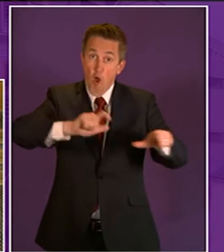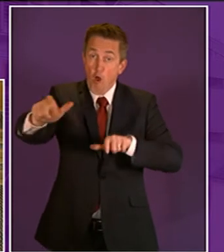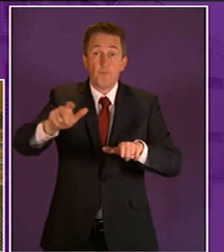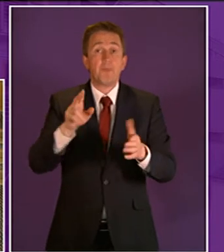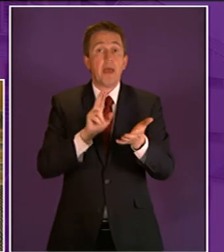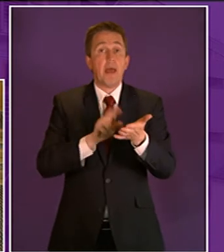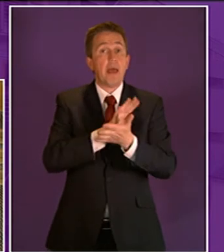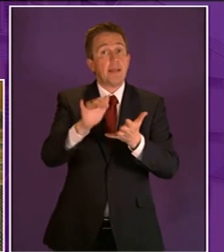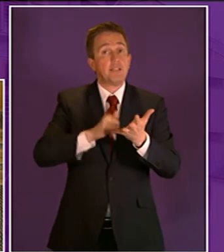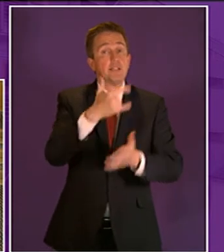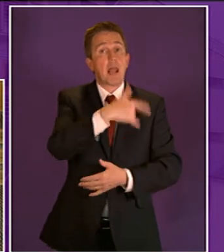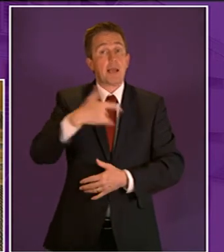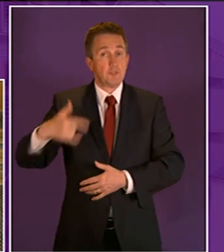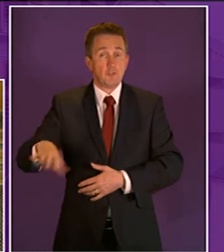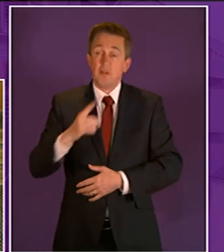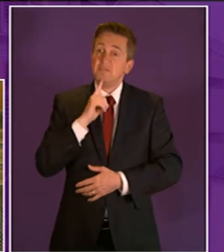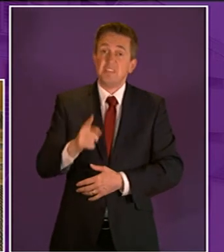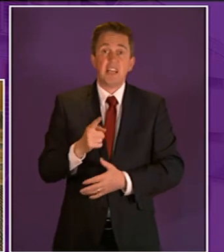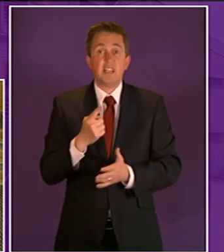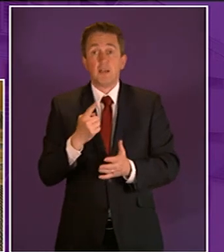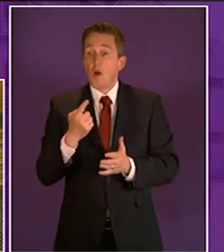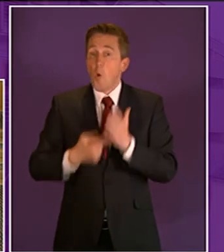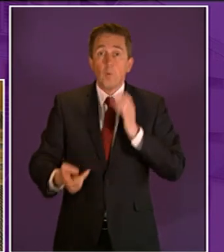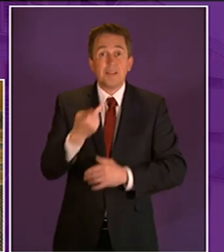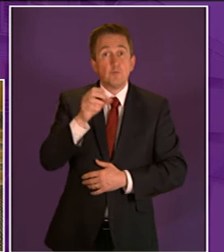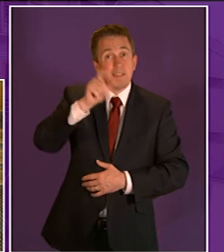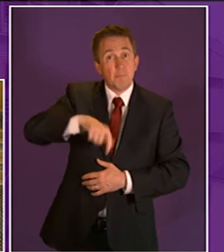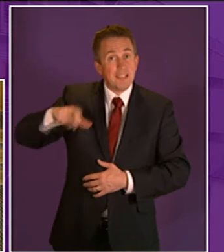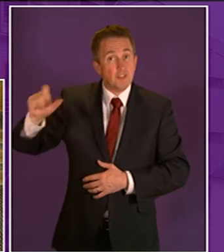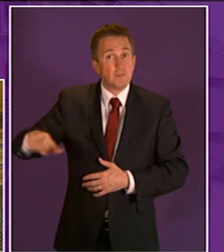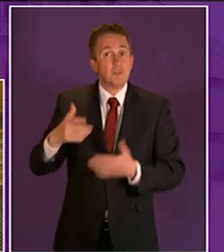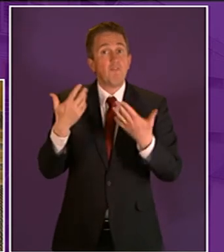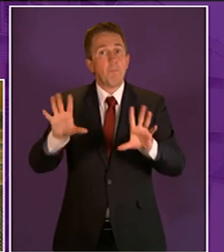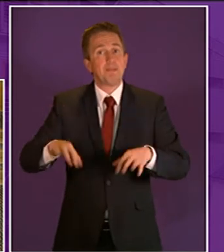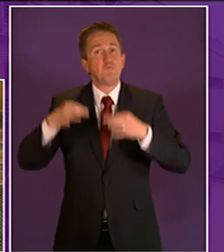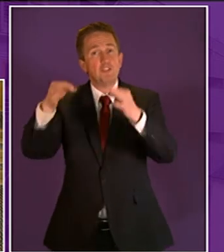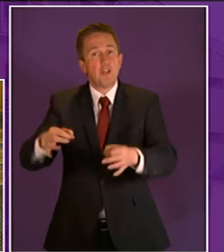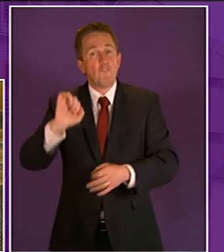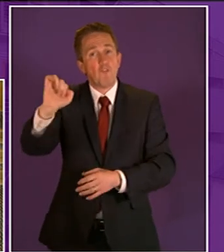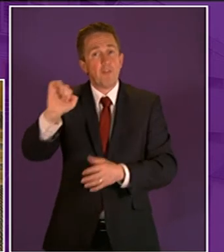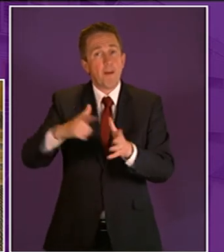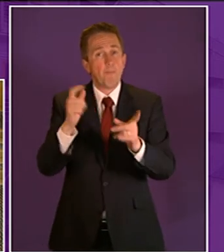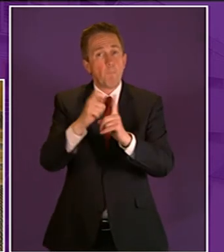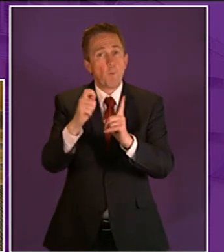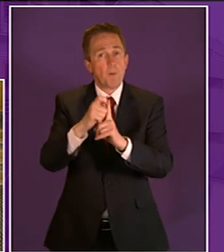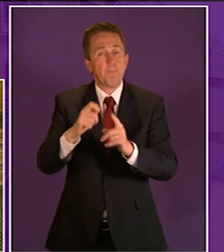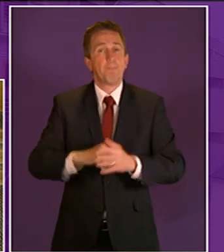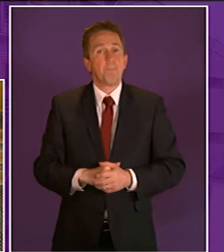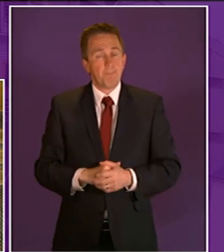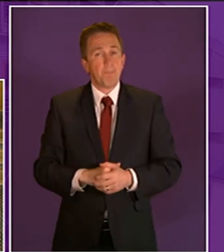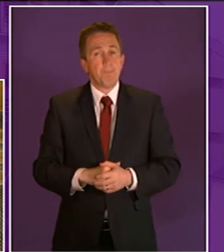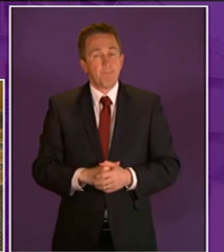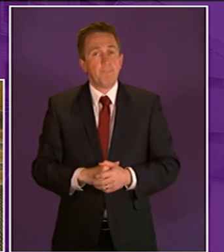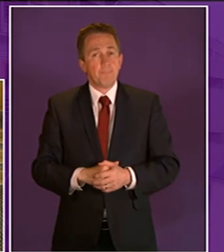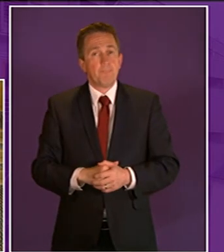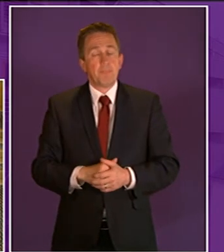have reported that less than 20 patients waiting for routine appointments have had to be rescheduled. While the response from health boards and their